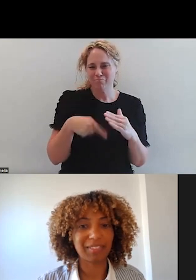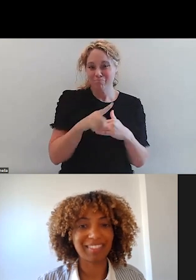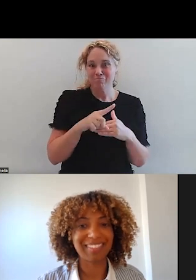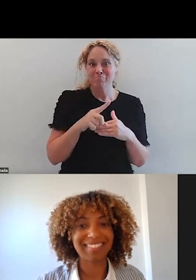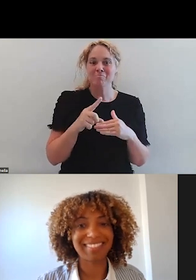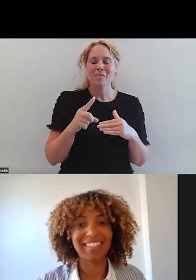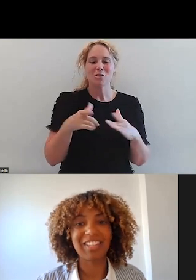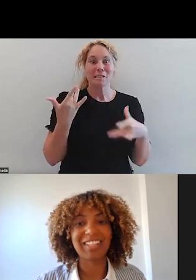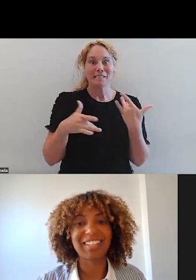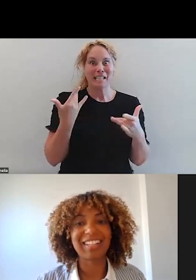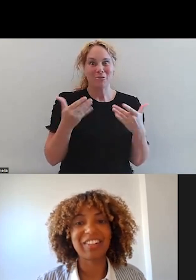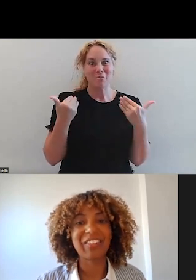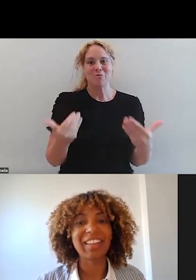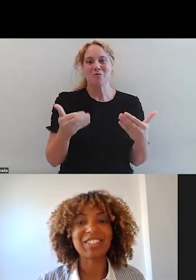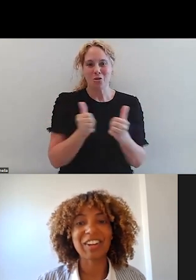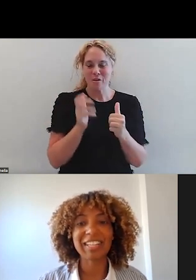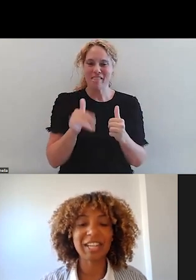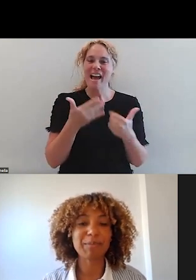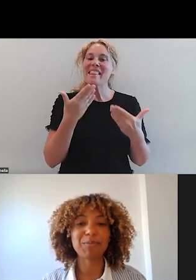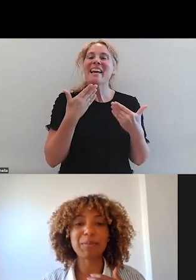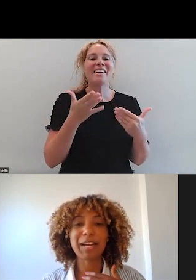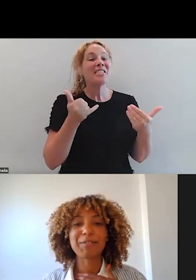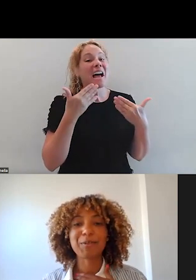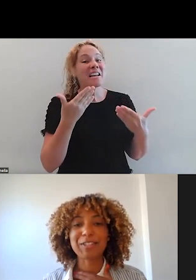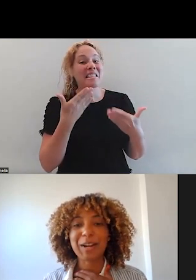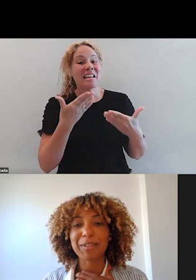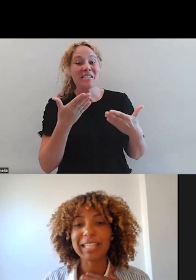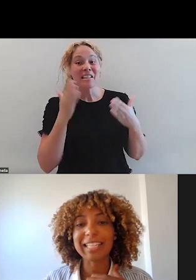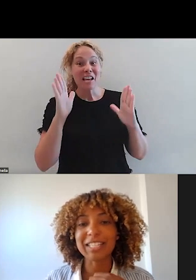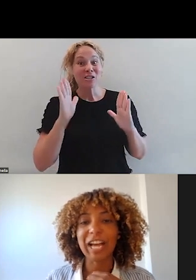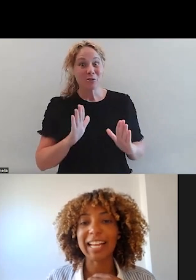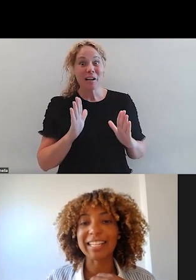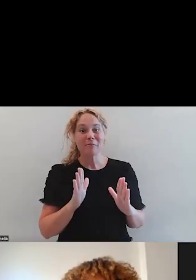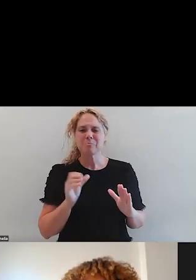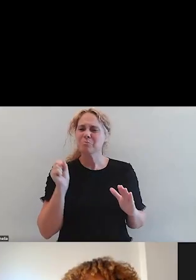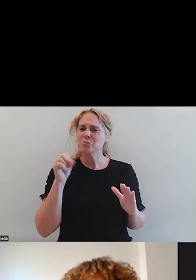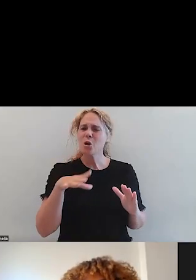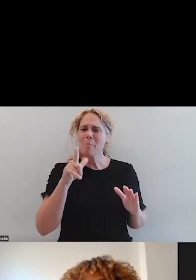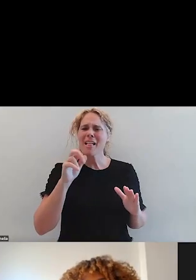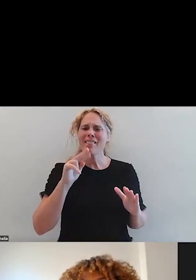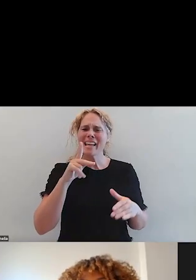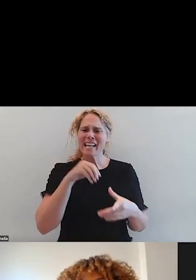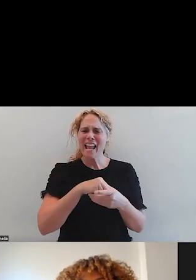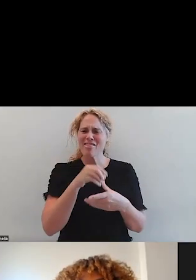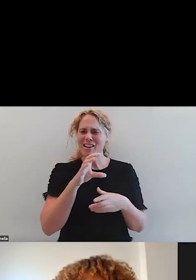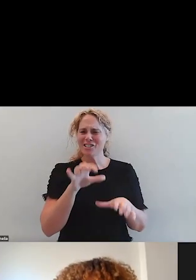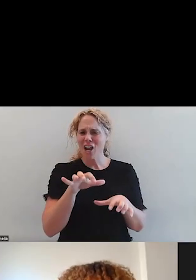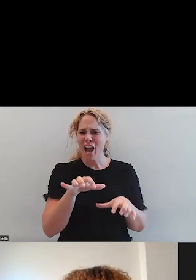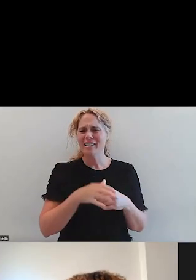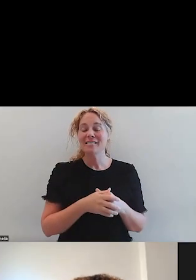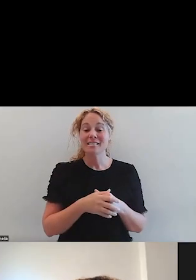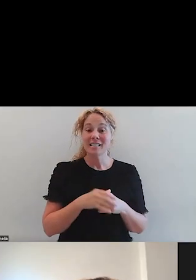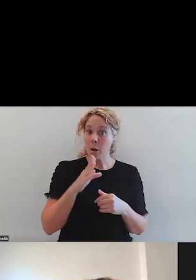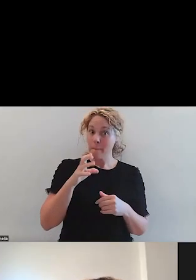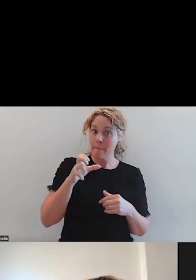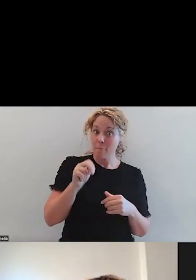excited that we got to move that forward. Thanks all. That's great, James. And maybe if you want, drop the link in the chat as well. Brian